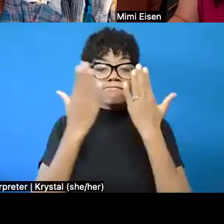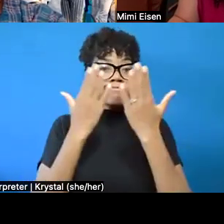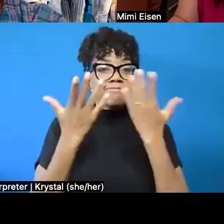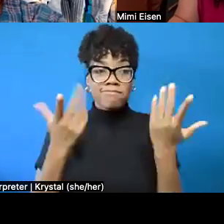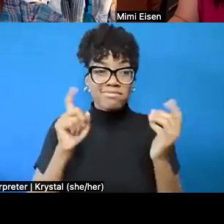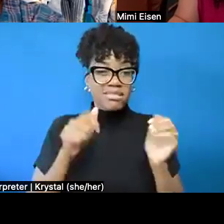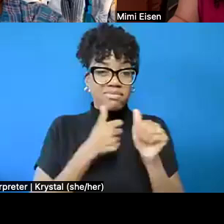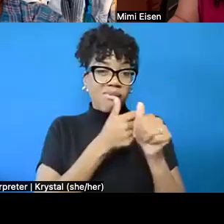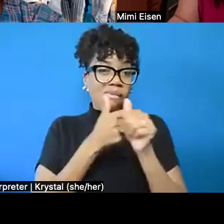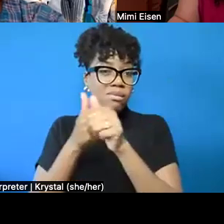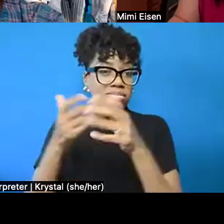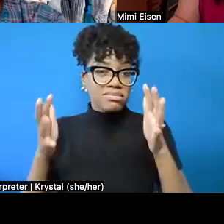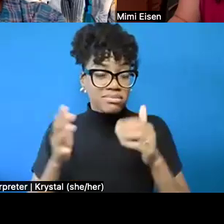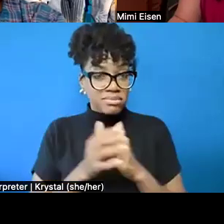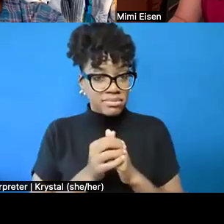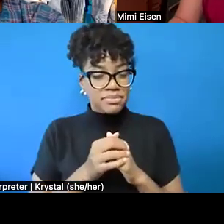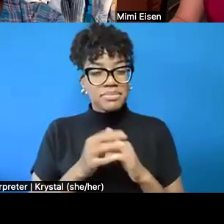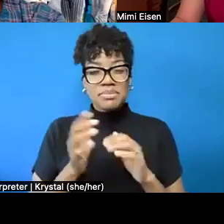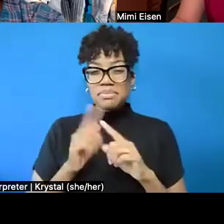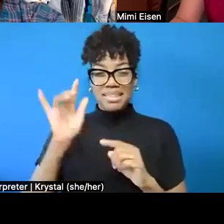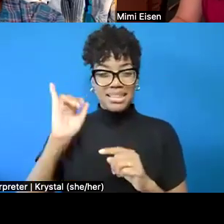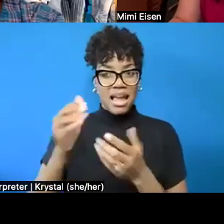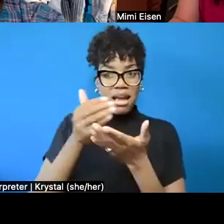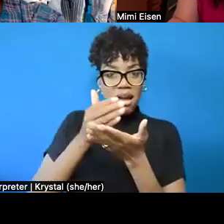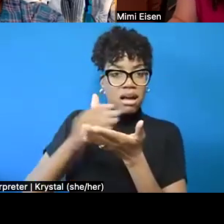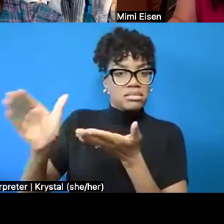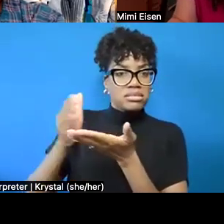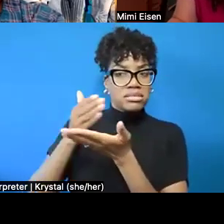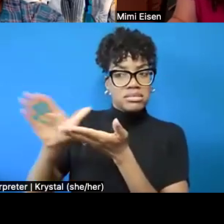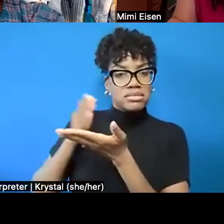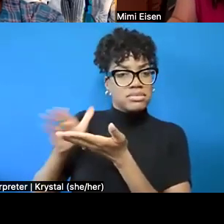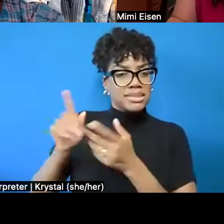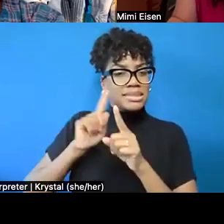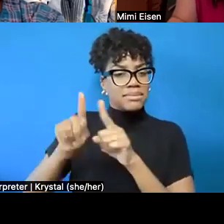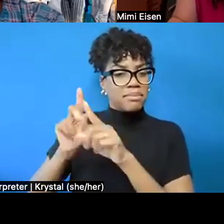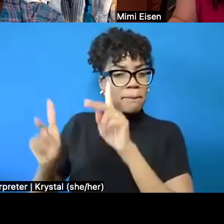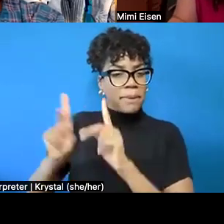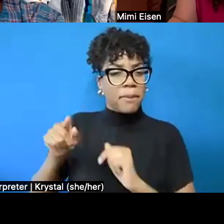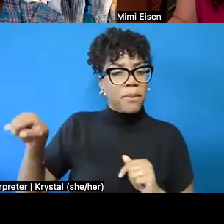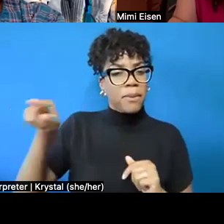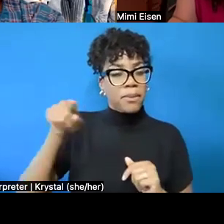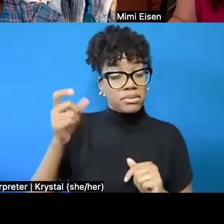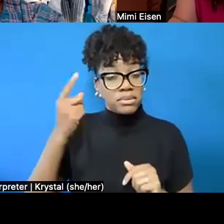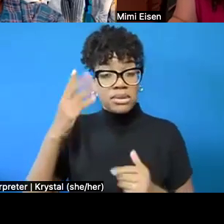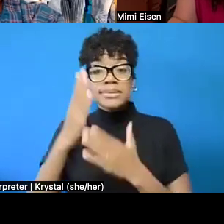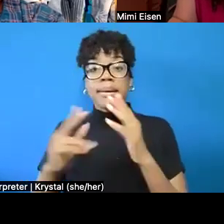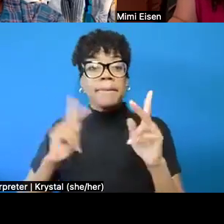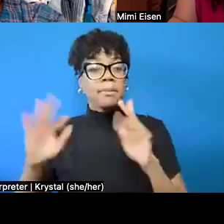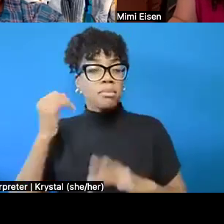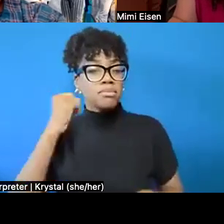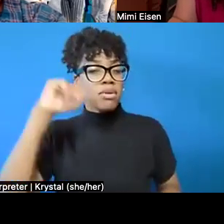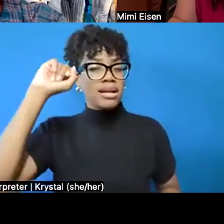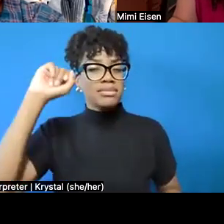other voices of the time. People who were protesting genocide, right? People who